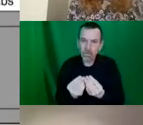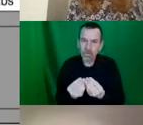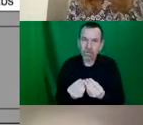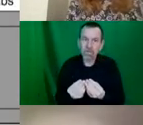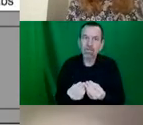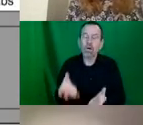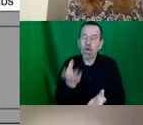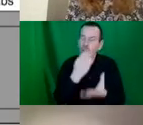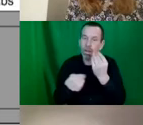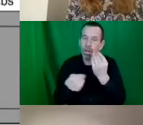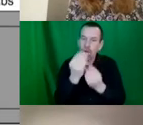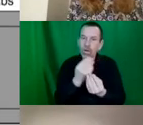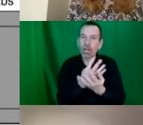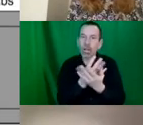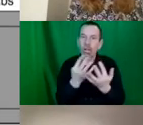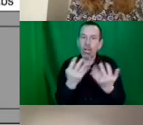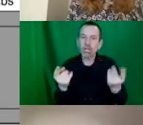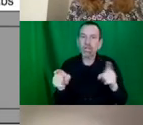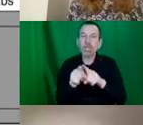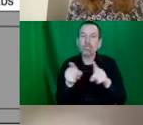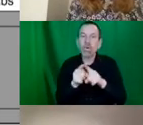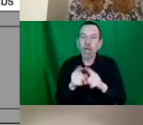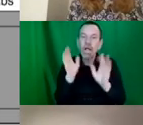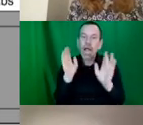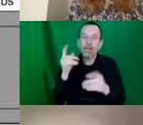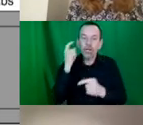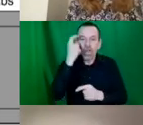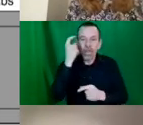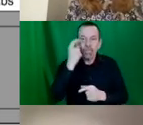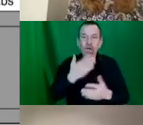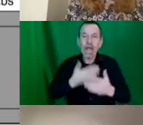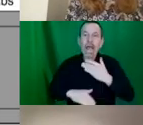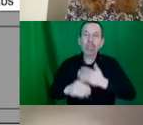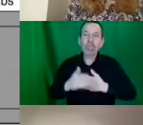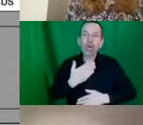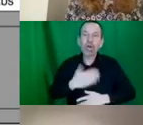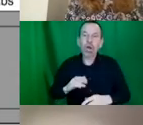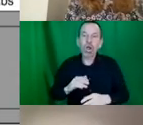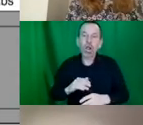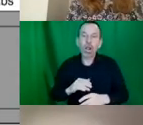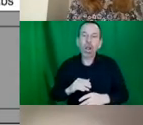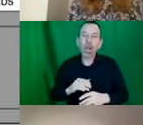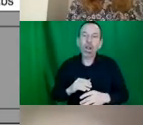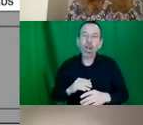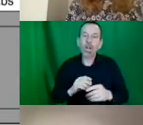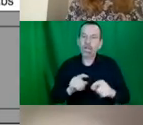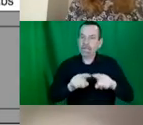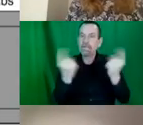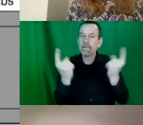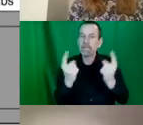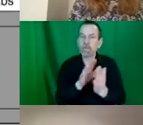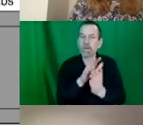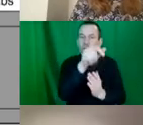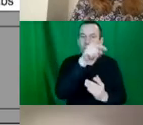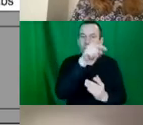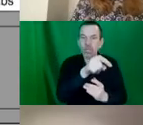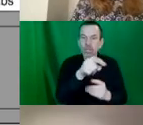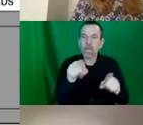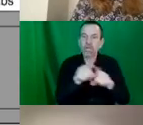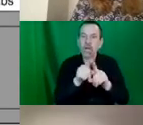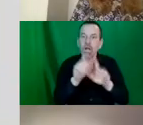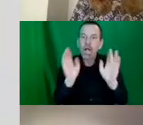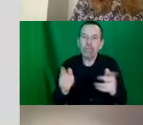and ethical considerations of another culture, identifying best practice and managing my time to strict deadlines.